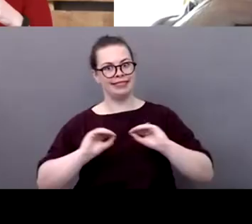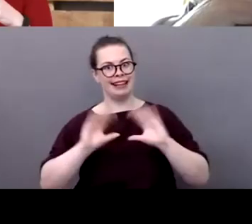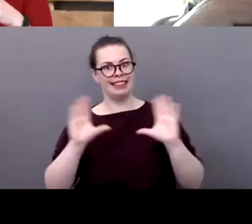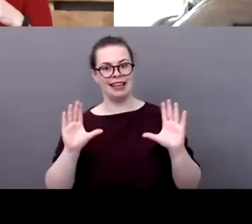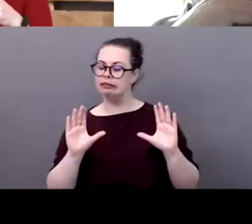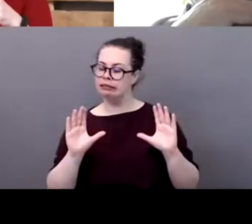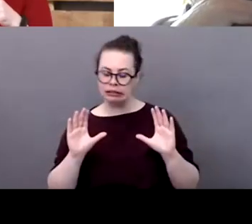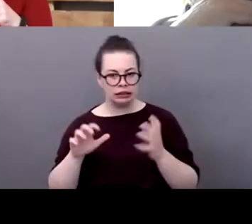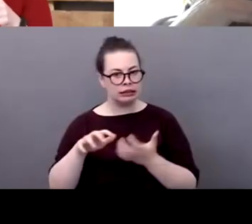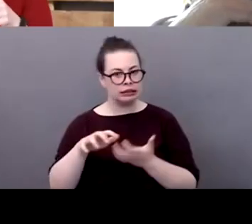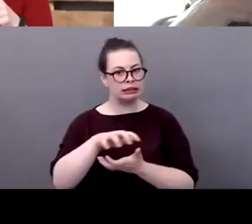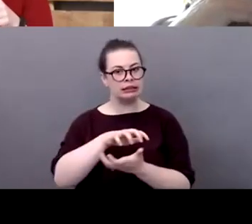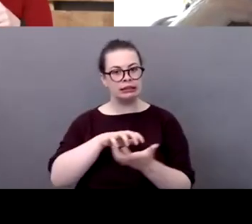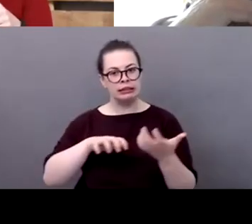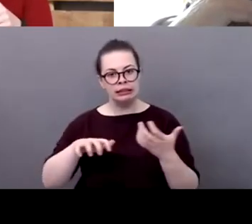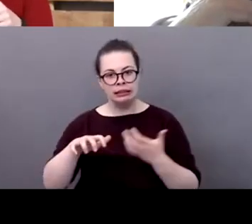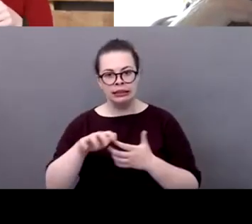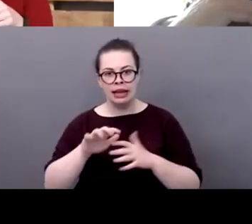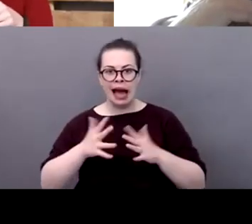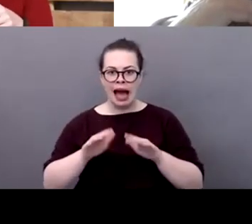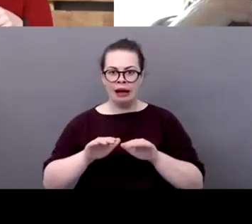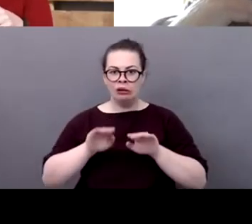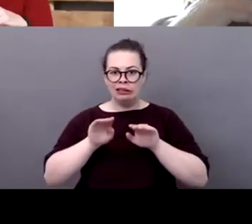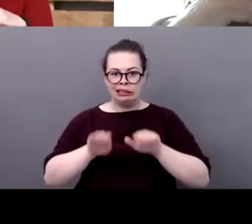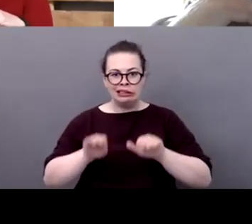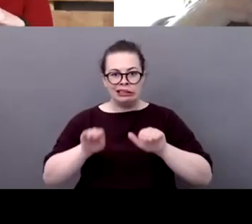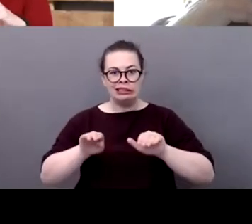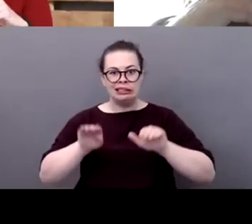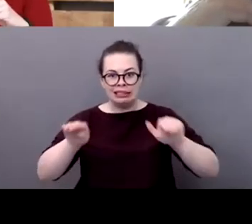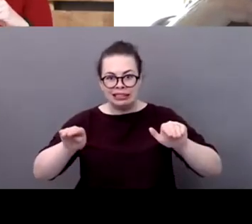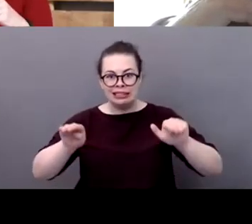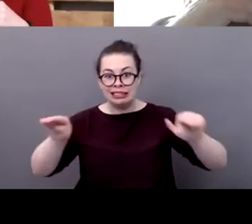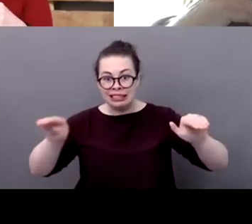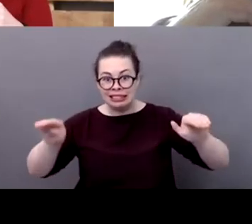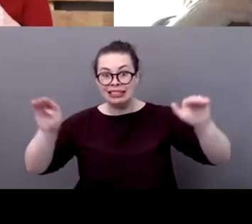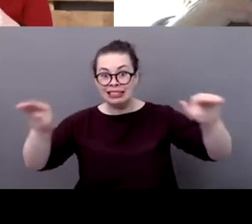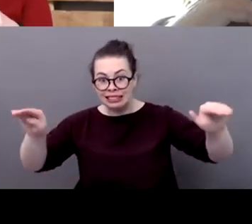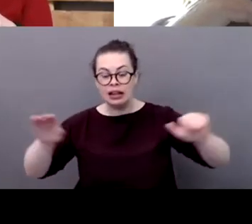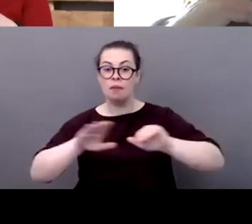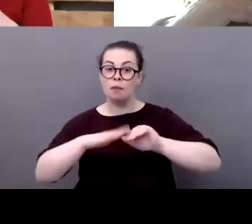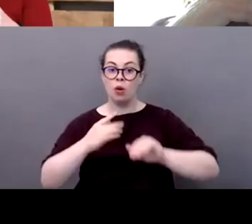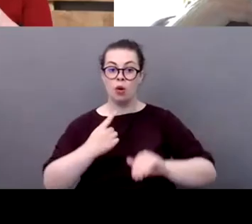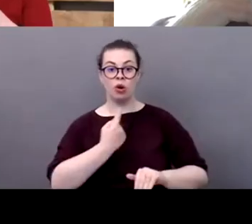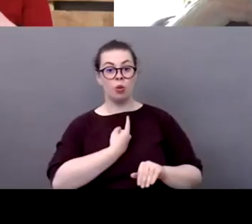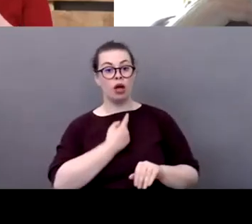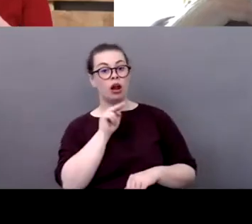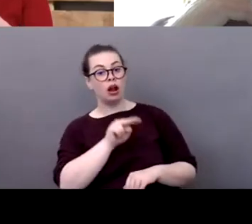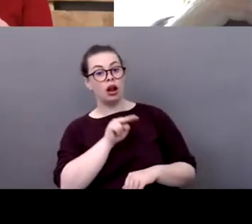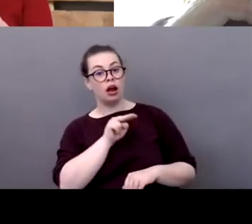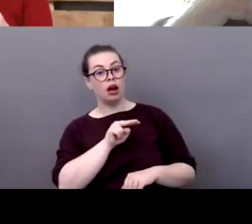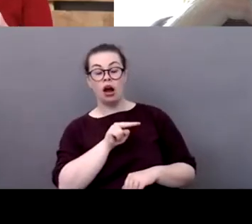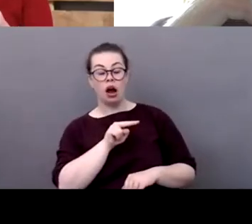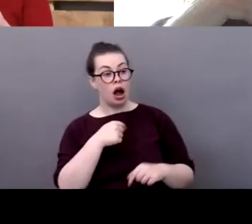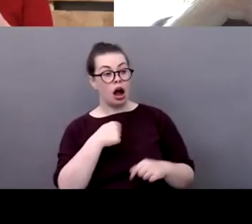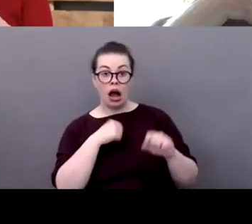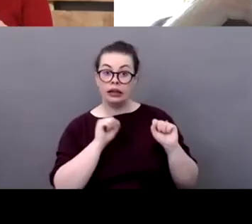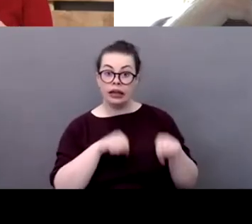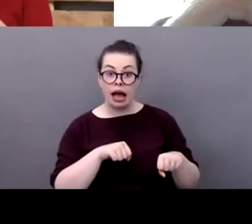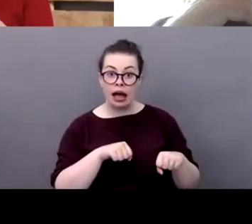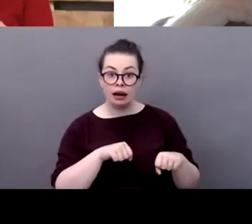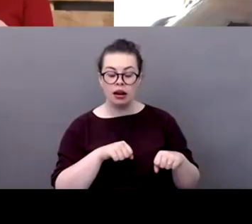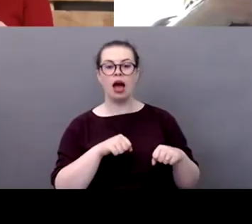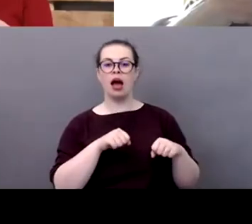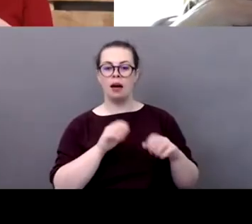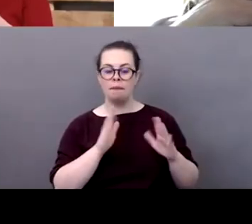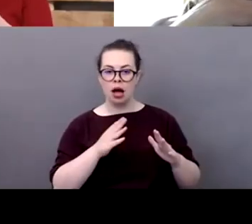cultural shift, this culture of care, and not only just focusing on these individualized behavior changes,